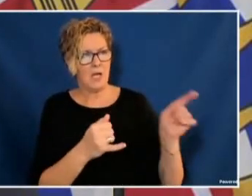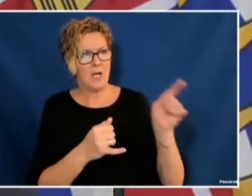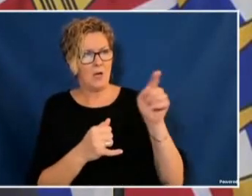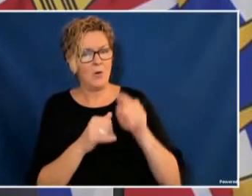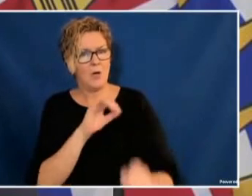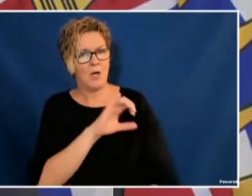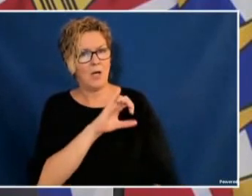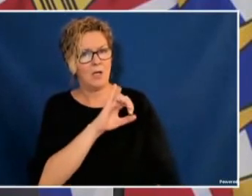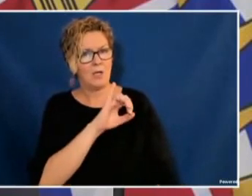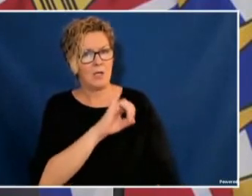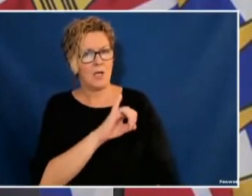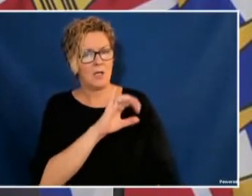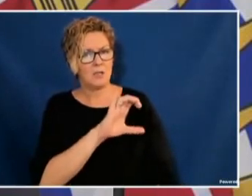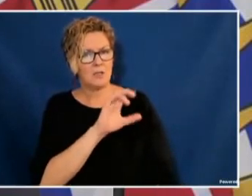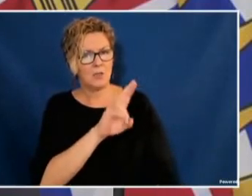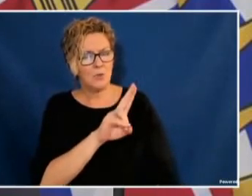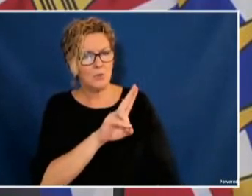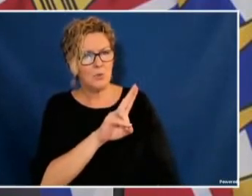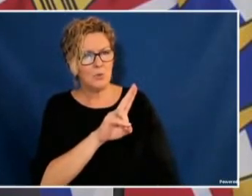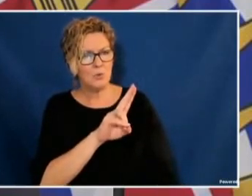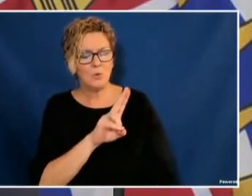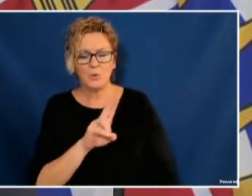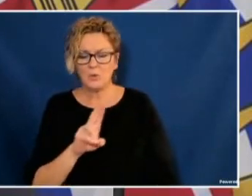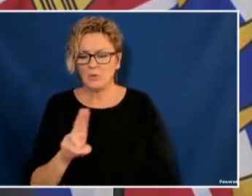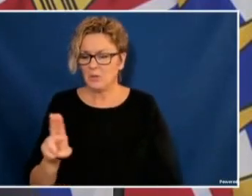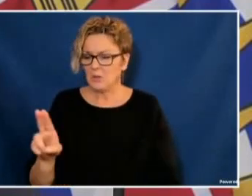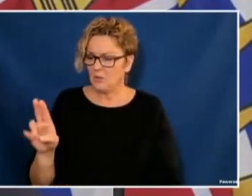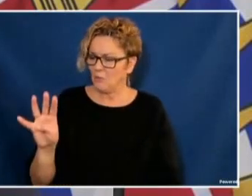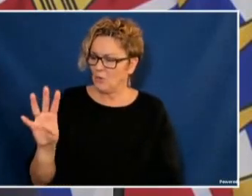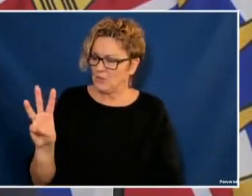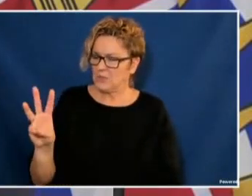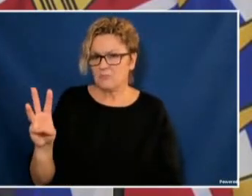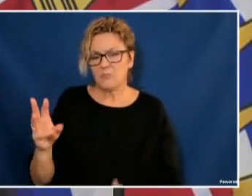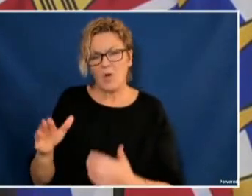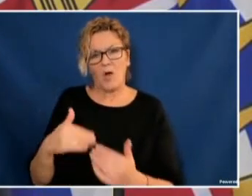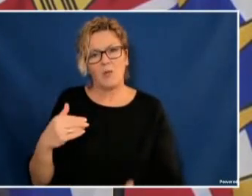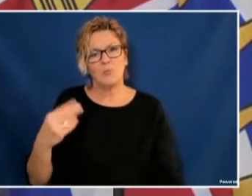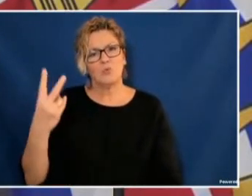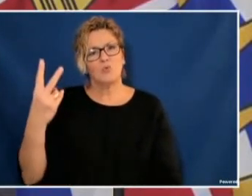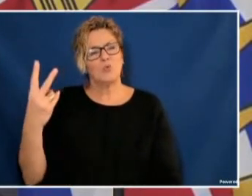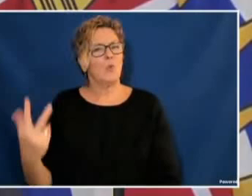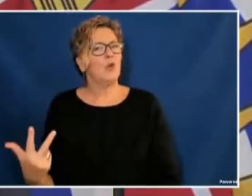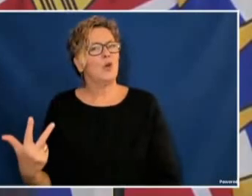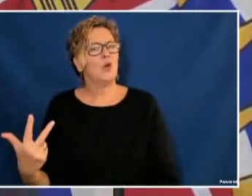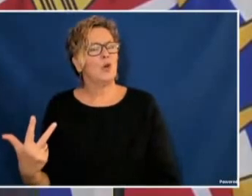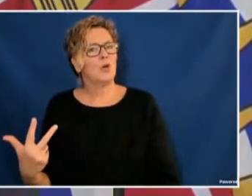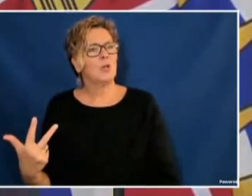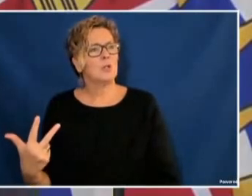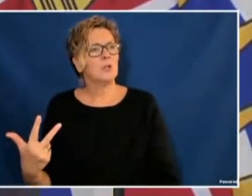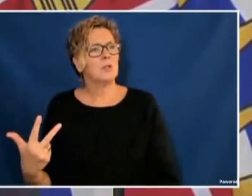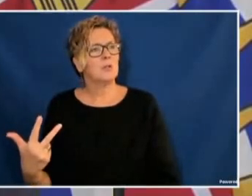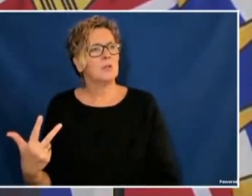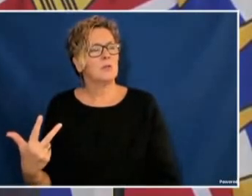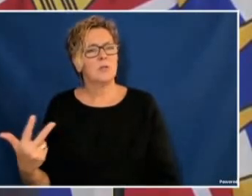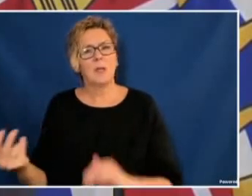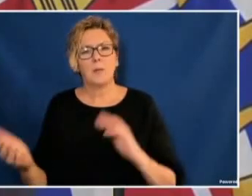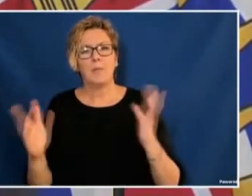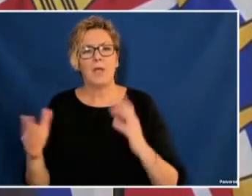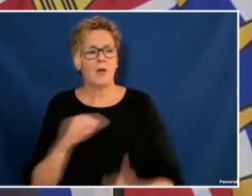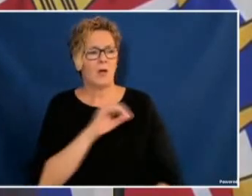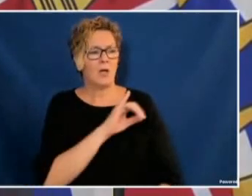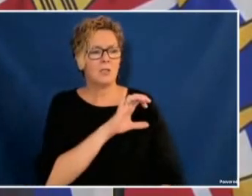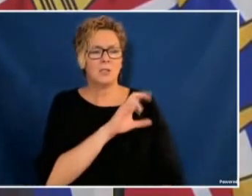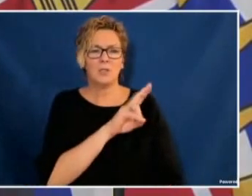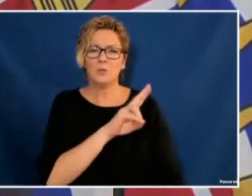but above 1 in most places. It is leveling off, but we need it to get below 1 is an indication